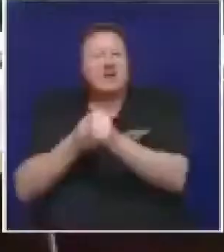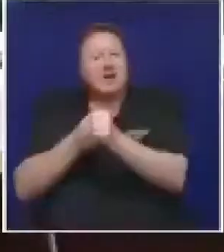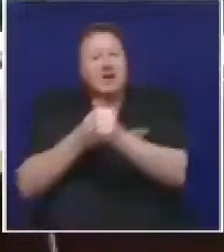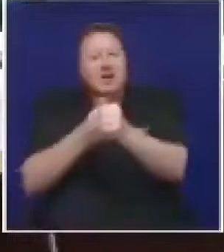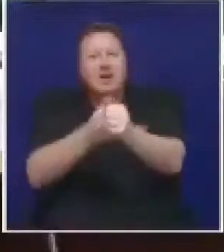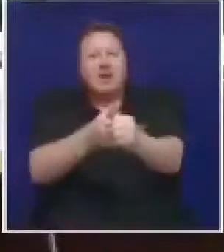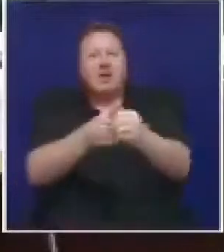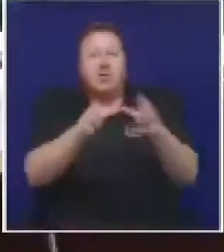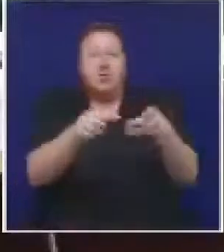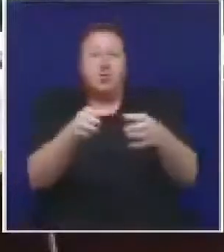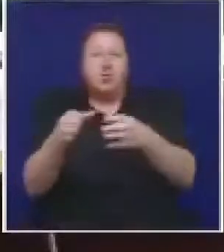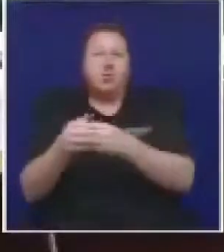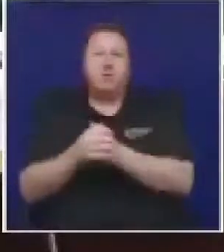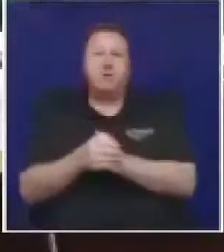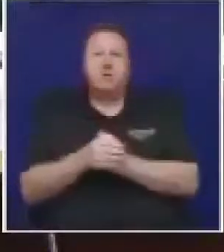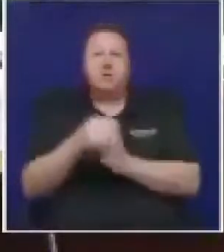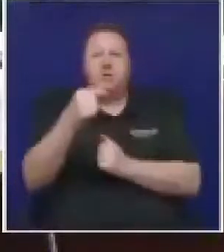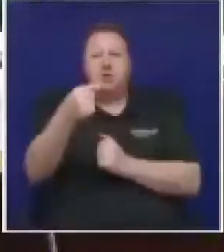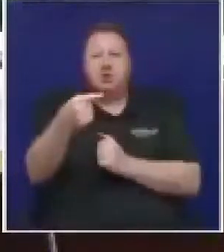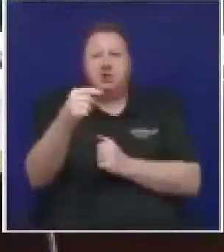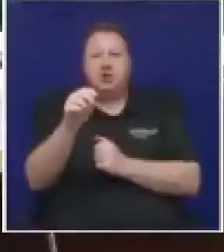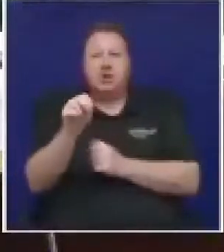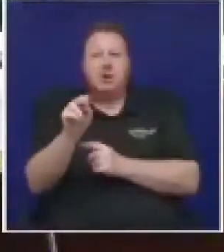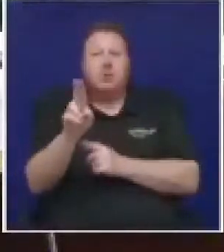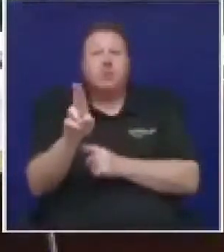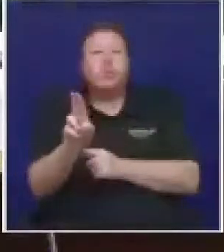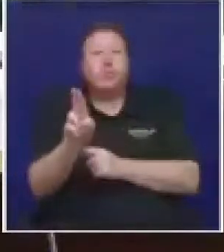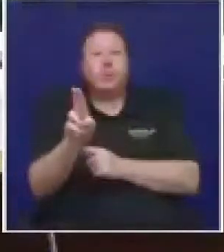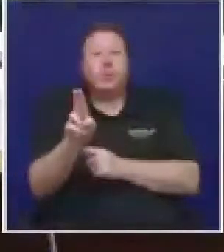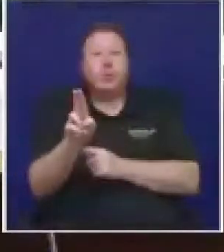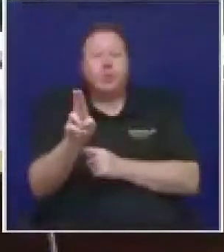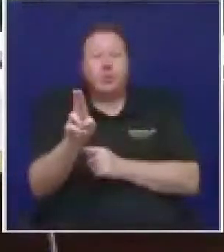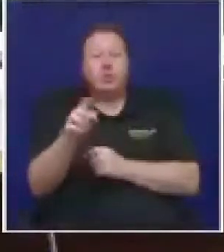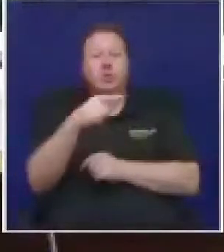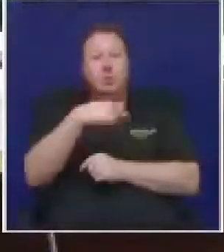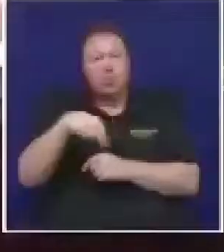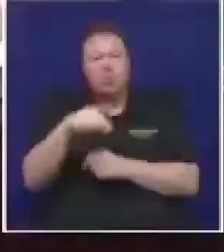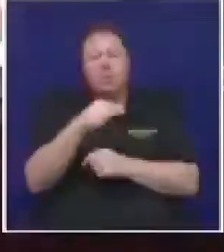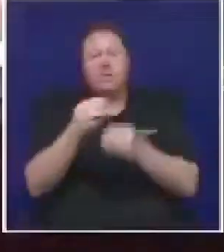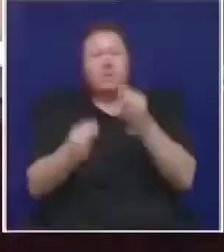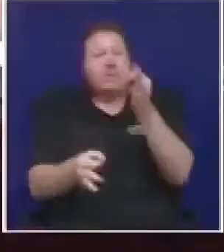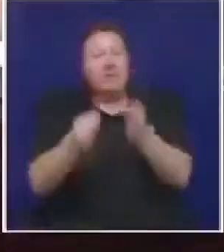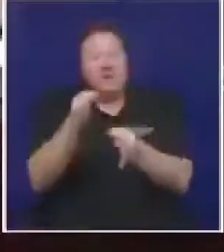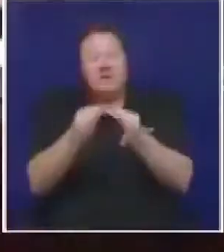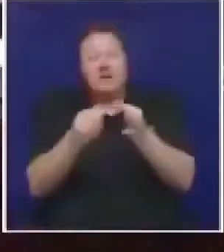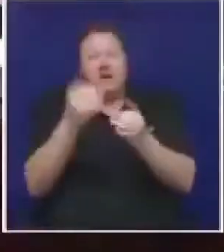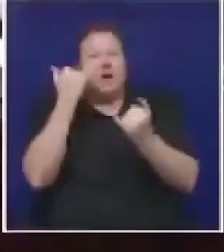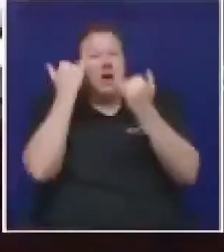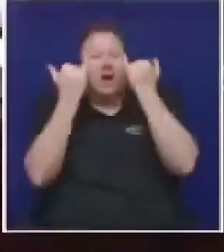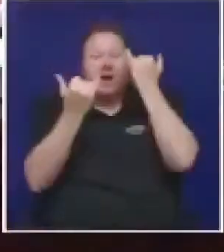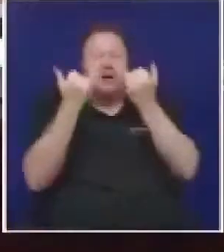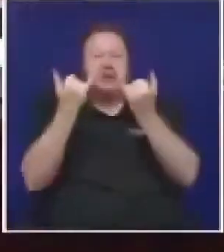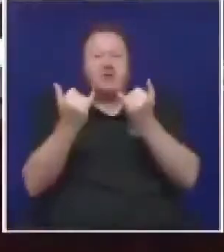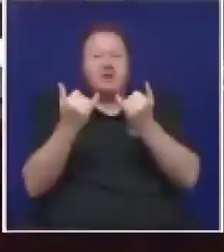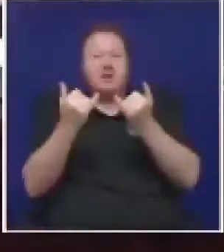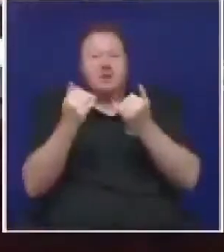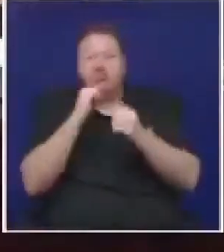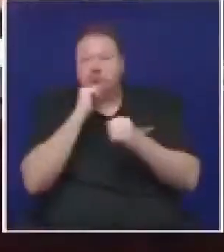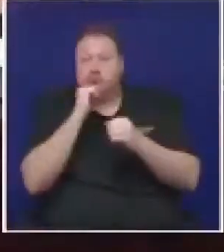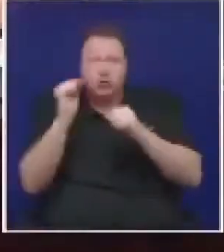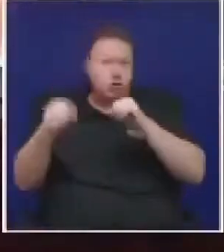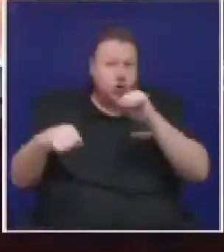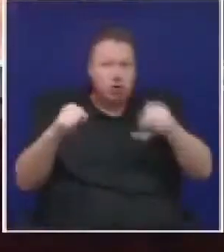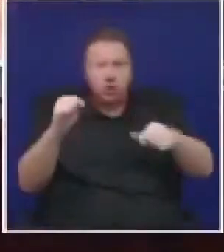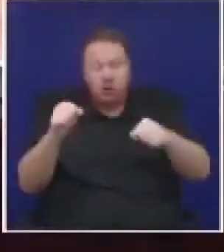parties. As a government of national unity, we are resolving our political and ideological disagreements through